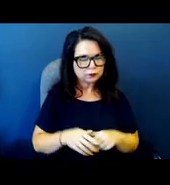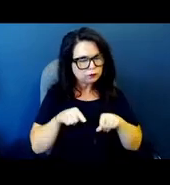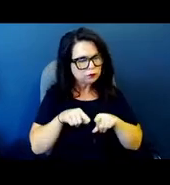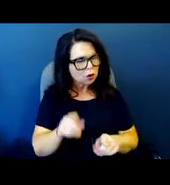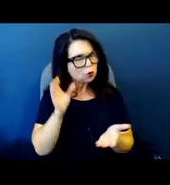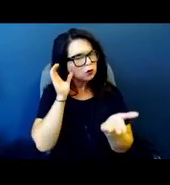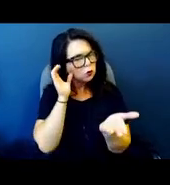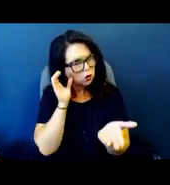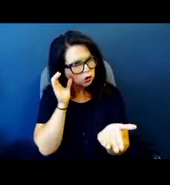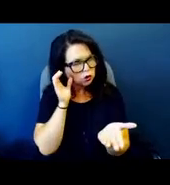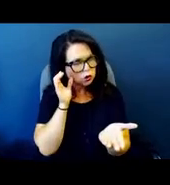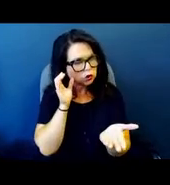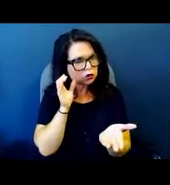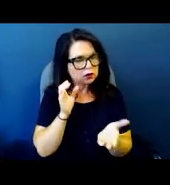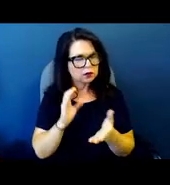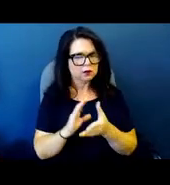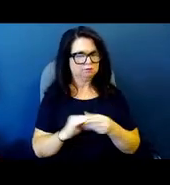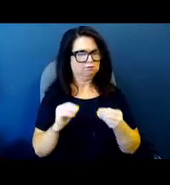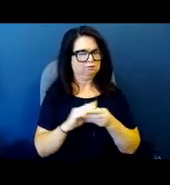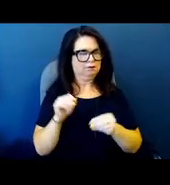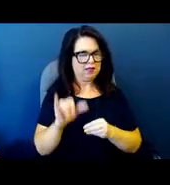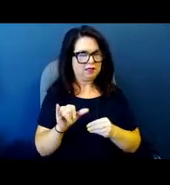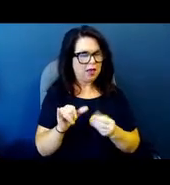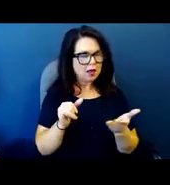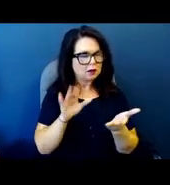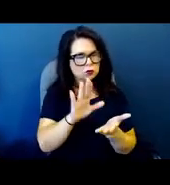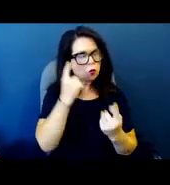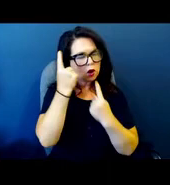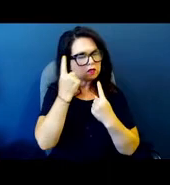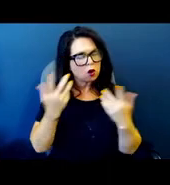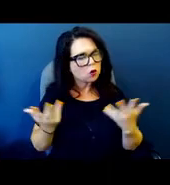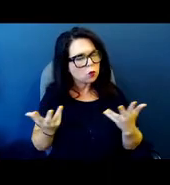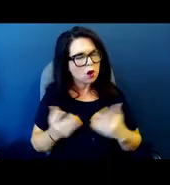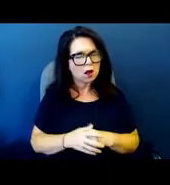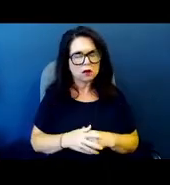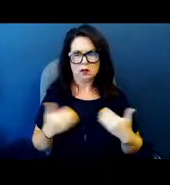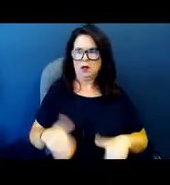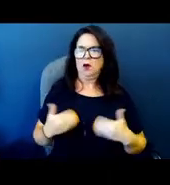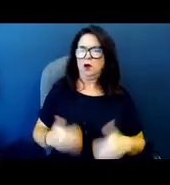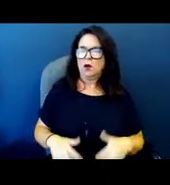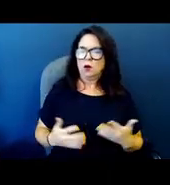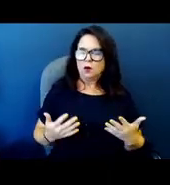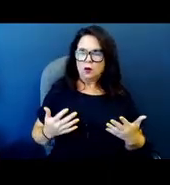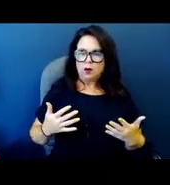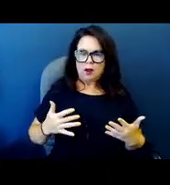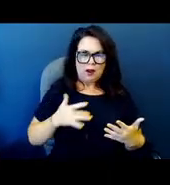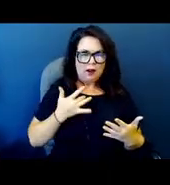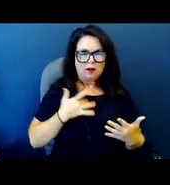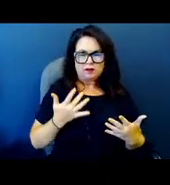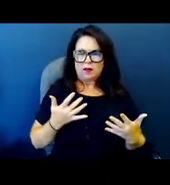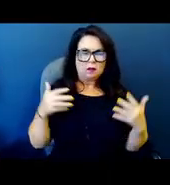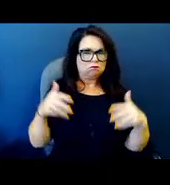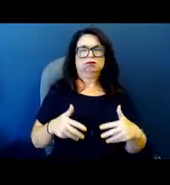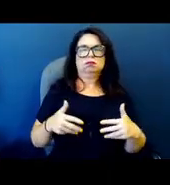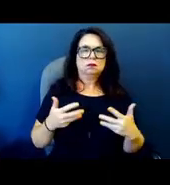mind? Yeah, I was astonished, and I thought how wonderful it